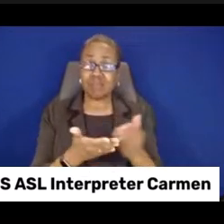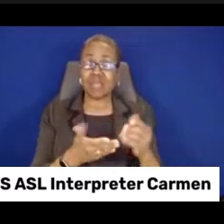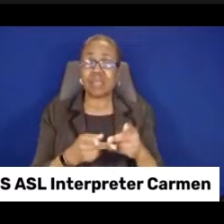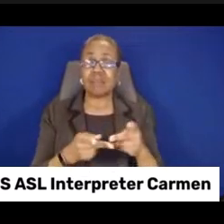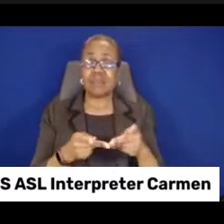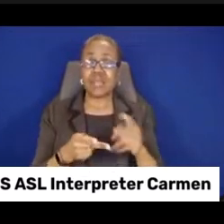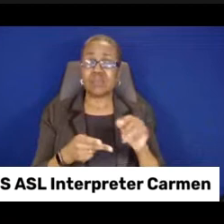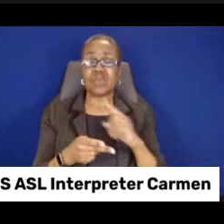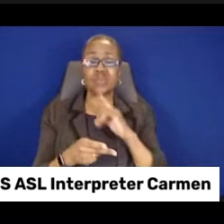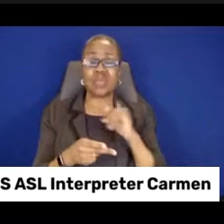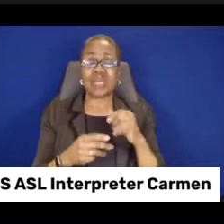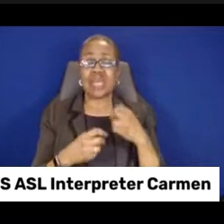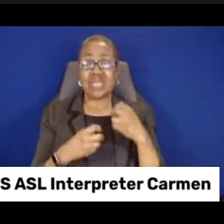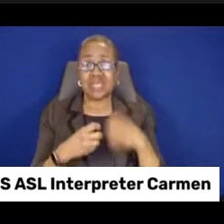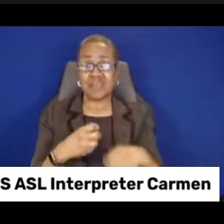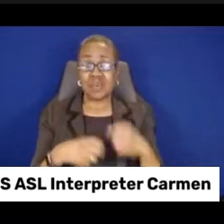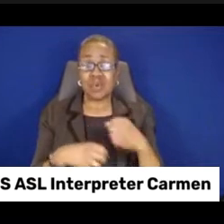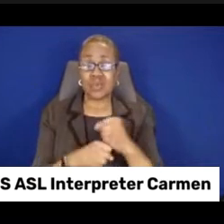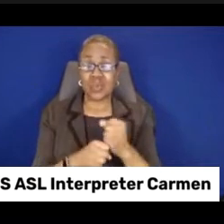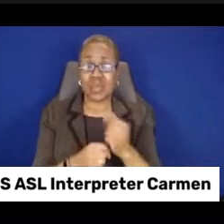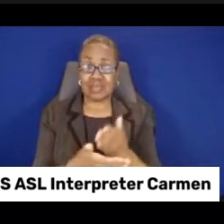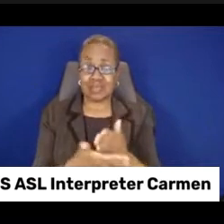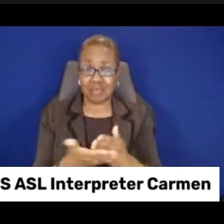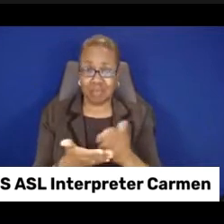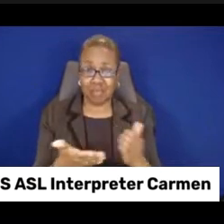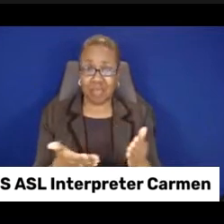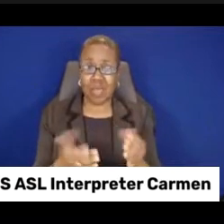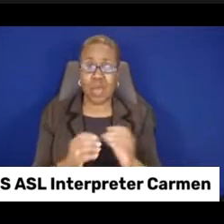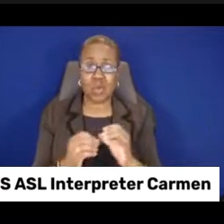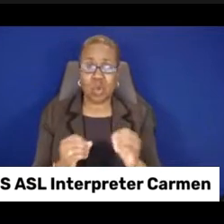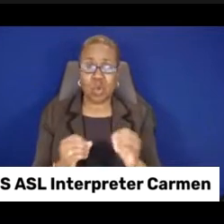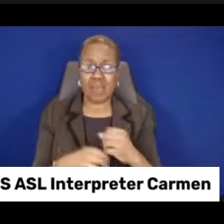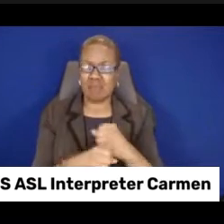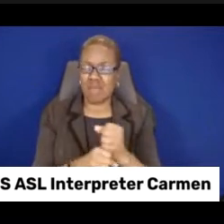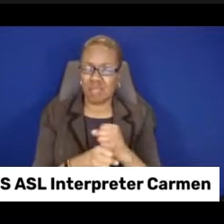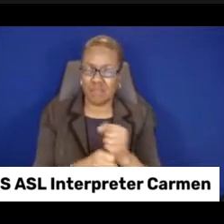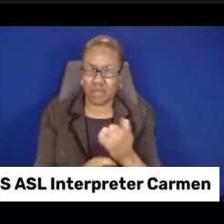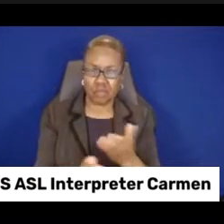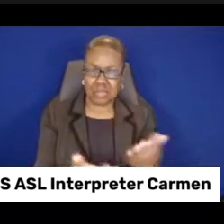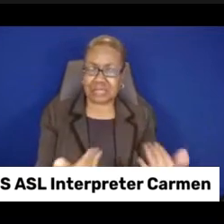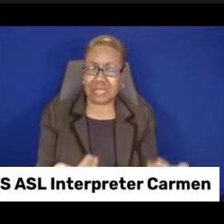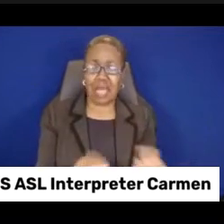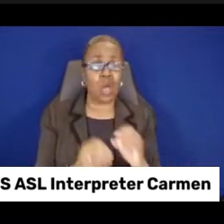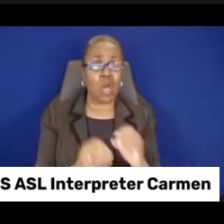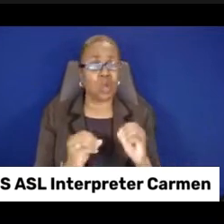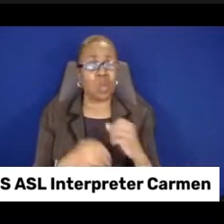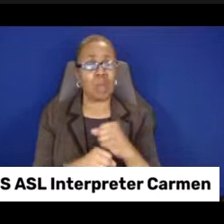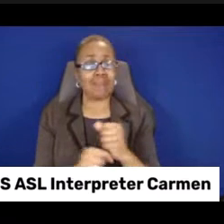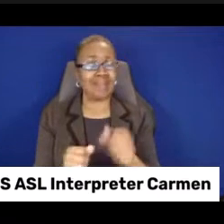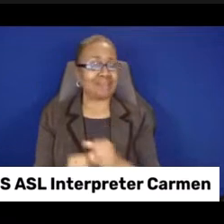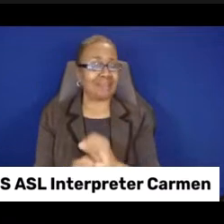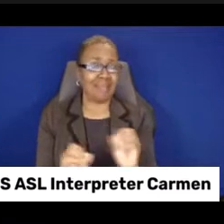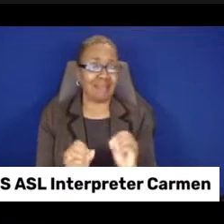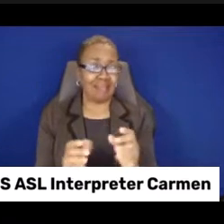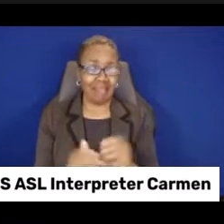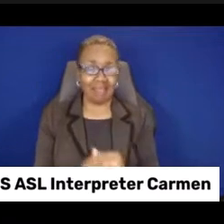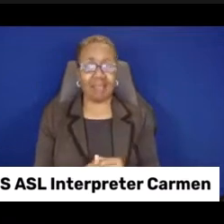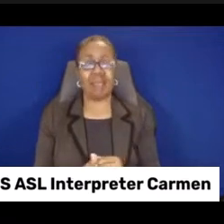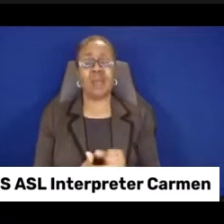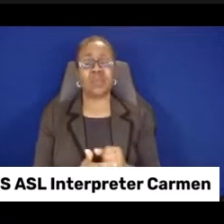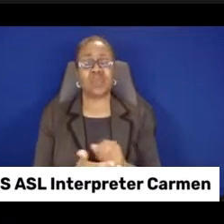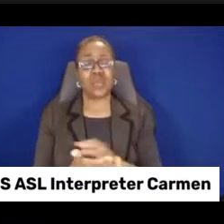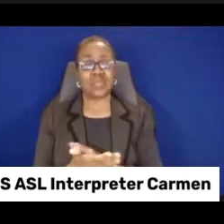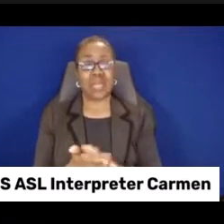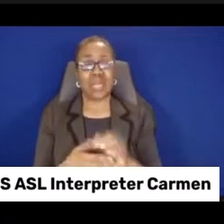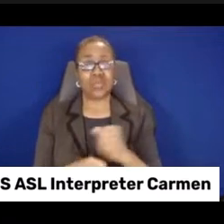where it's really difficult to create something. Nobody manufactures anything anymore. Nobody makes anything. So it's nice